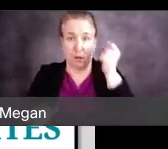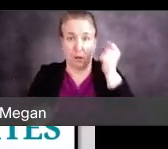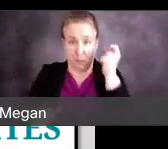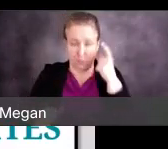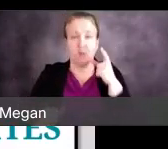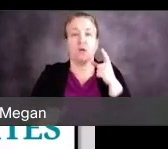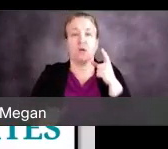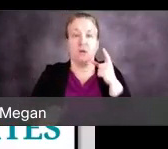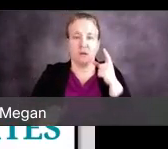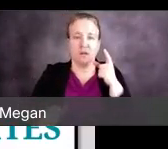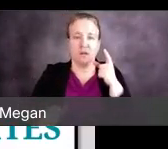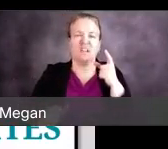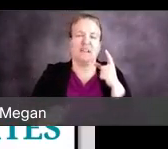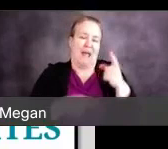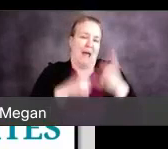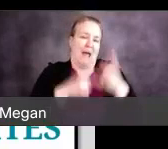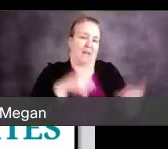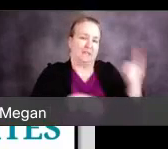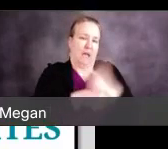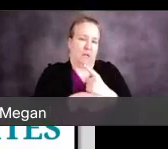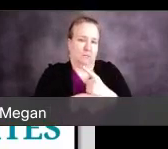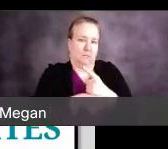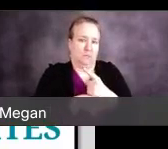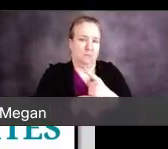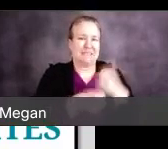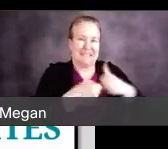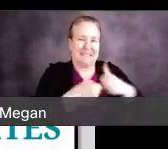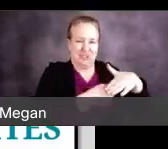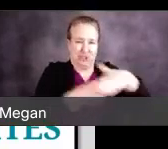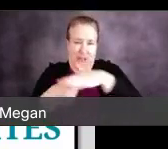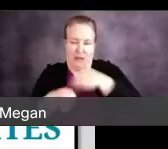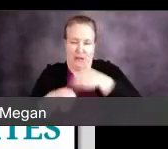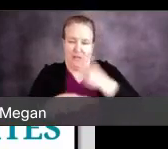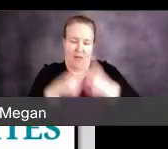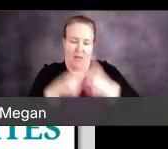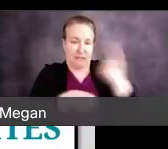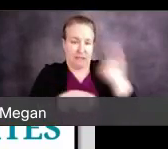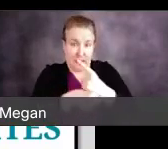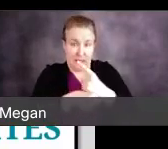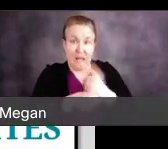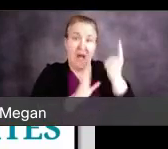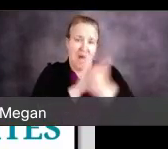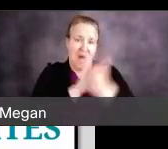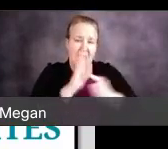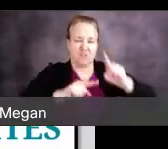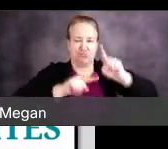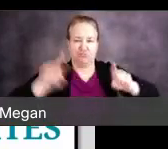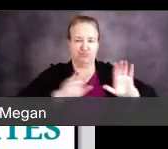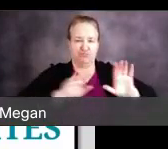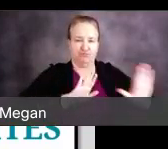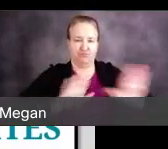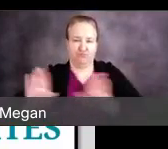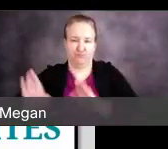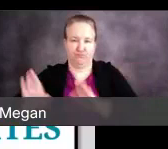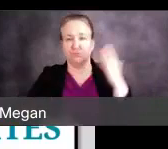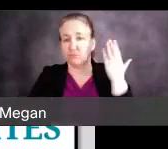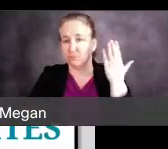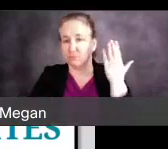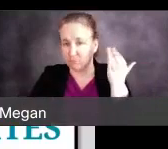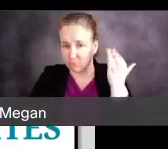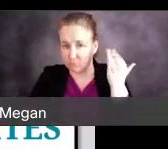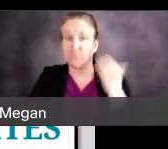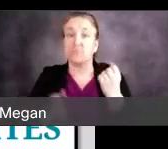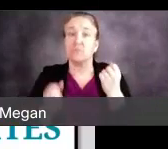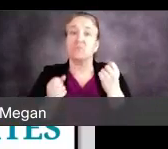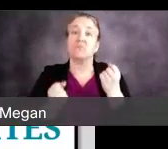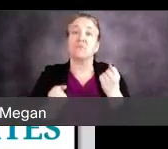to half days at each site with varying hours each day. We're doing this because the volume of